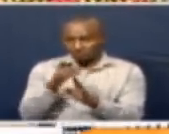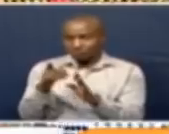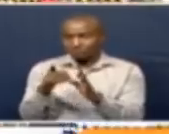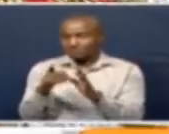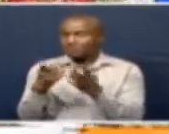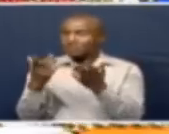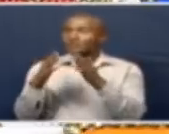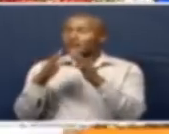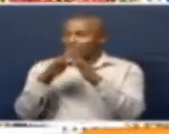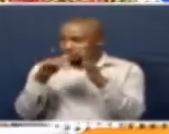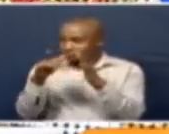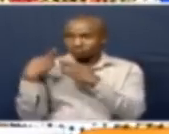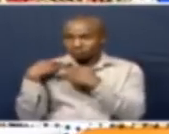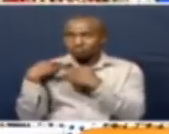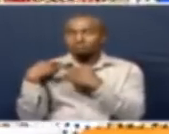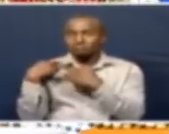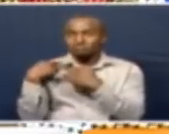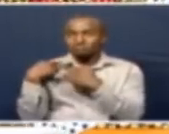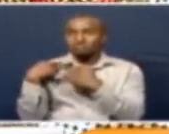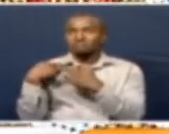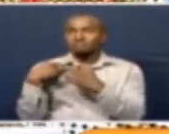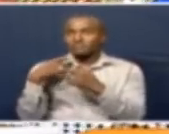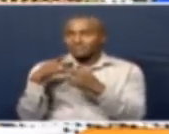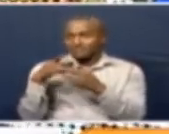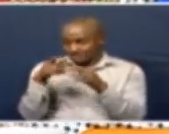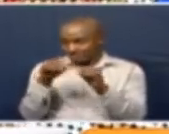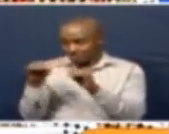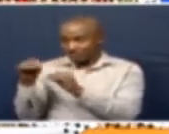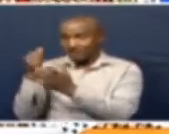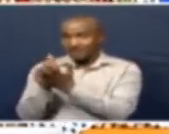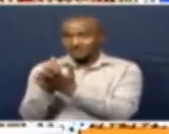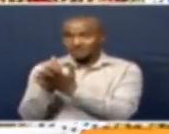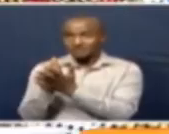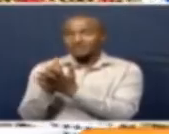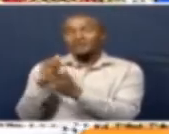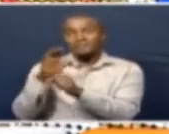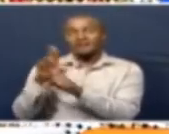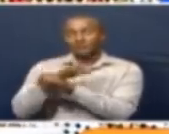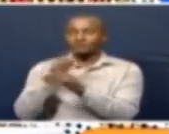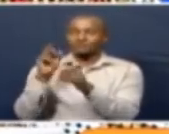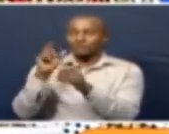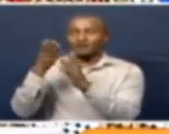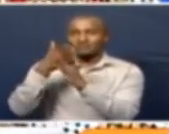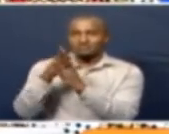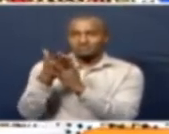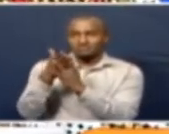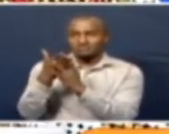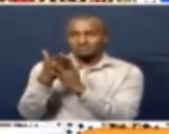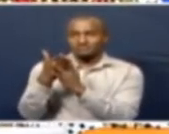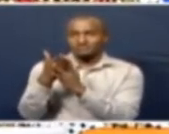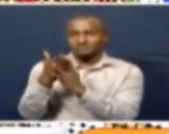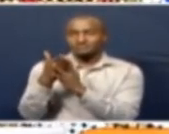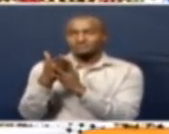to the middlemen, who are now the agencies, I'll use the term middlemen because it's the popular word of the day,